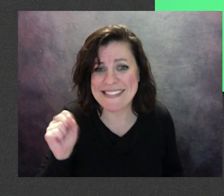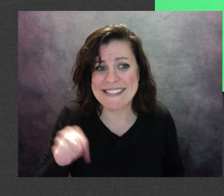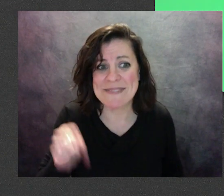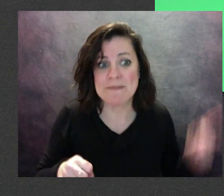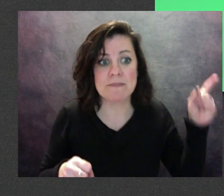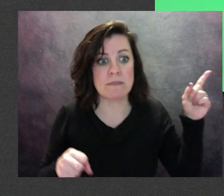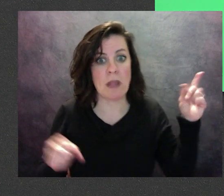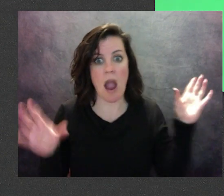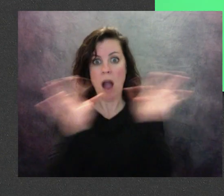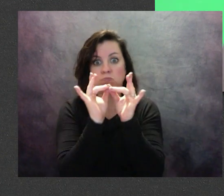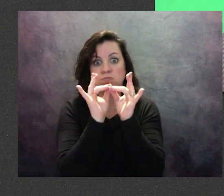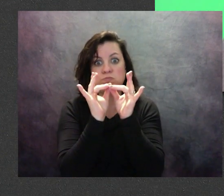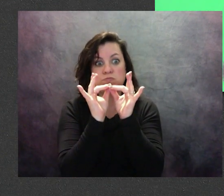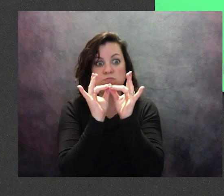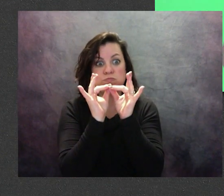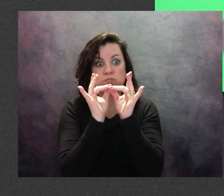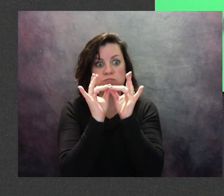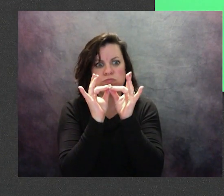Attract,